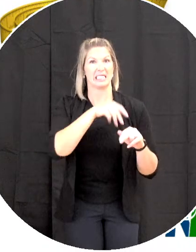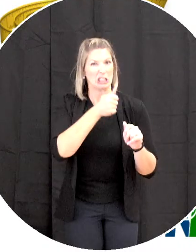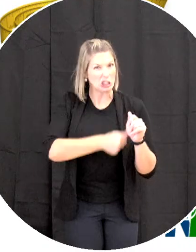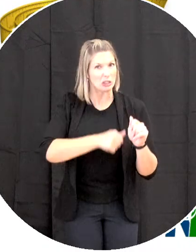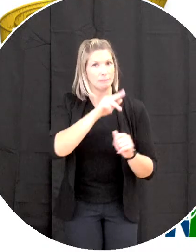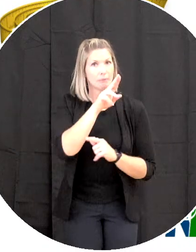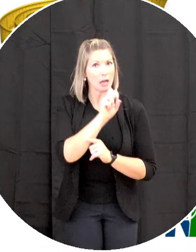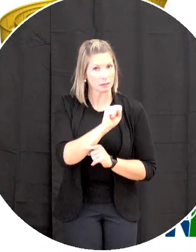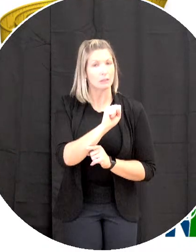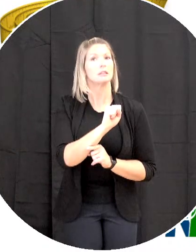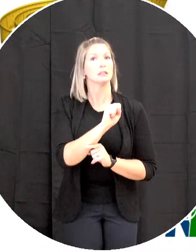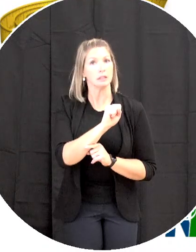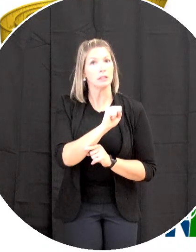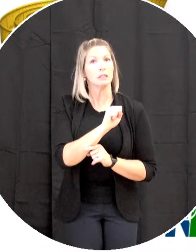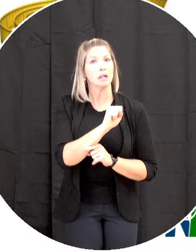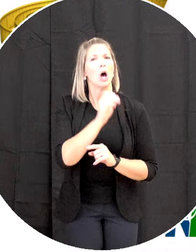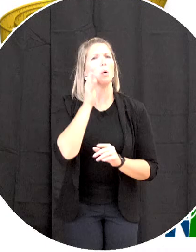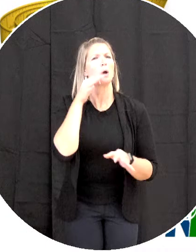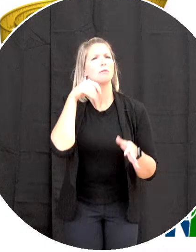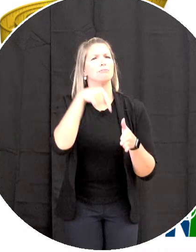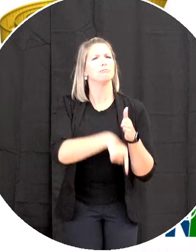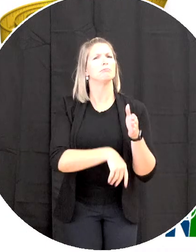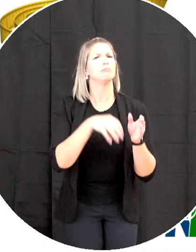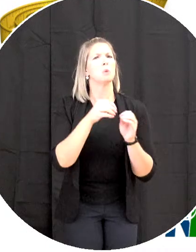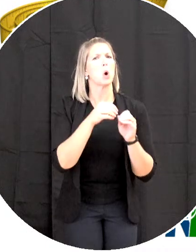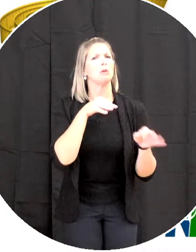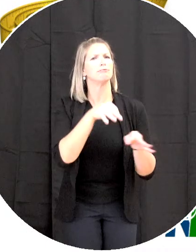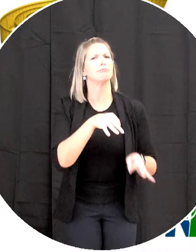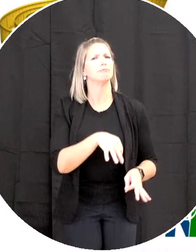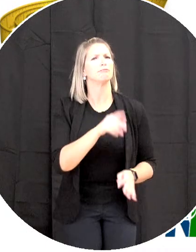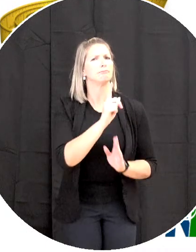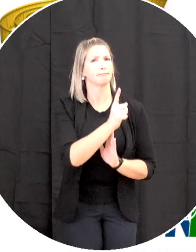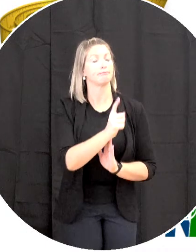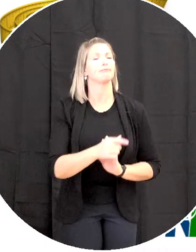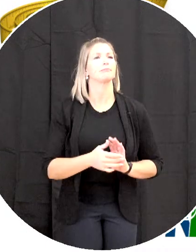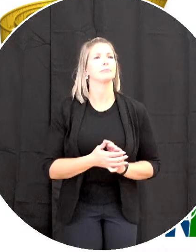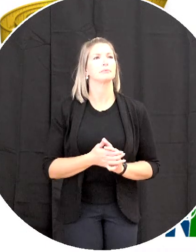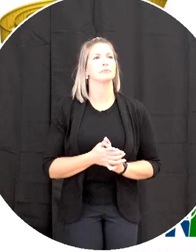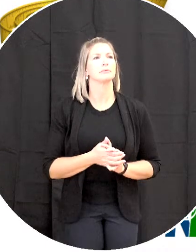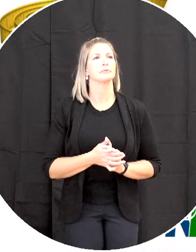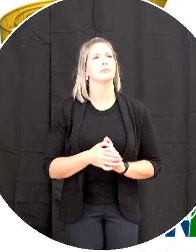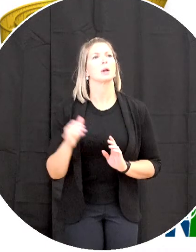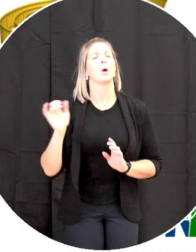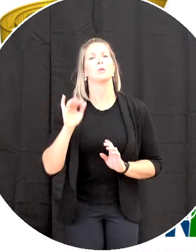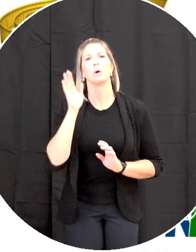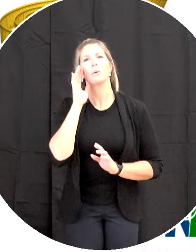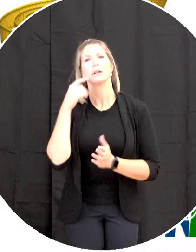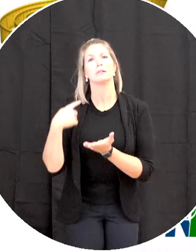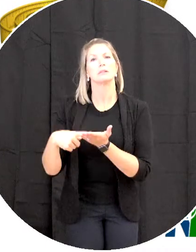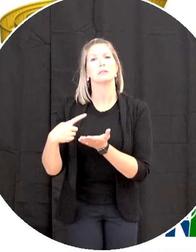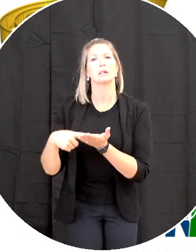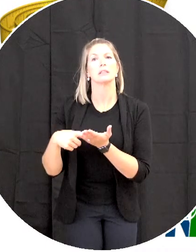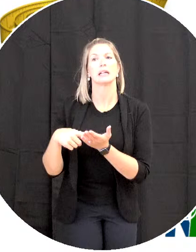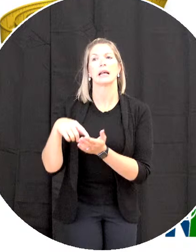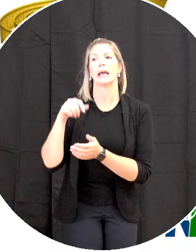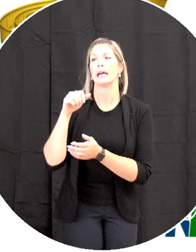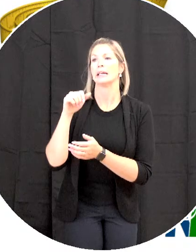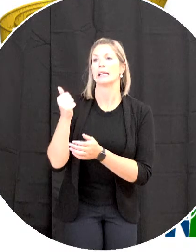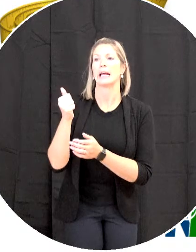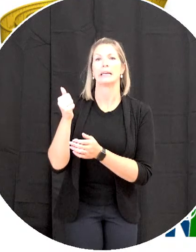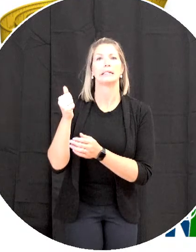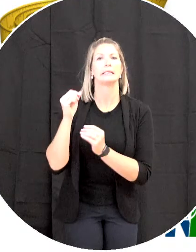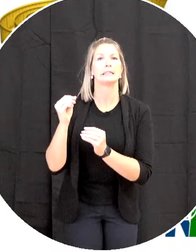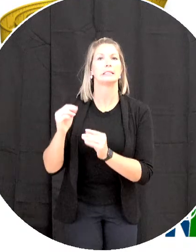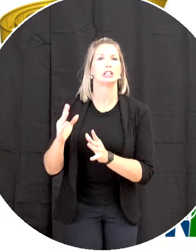we've made a lot of progress, and I'll speak to that as we go. As well as we'll discuss another highlight, the 10 teaching units that were announced on